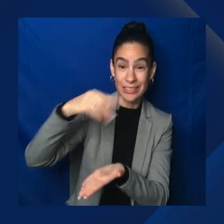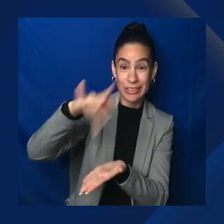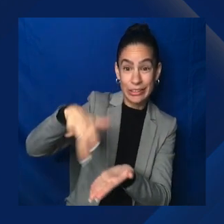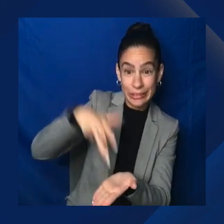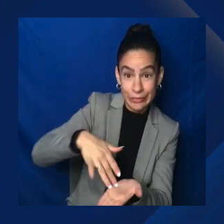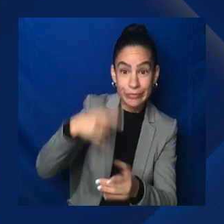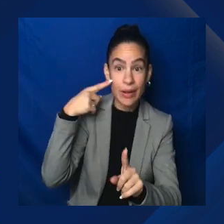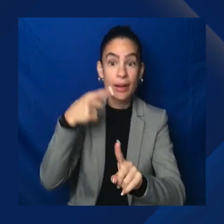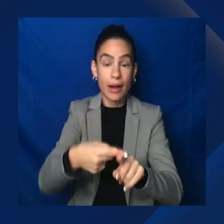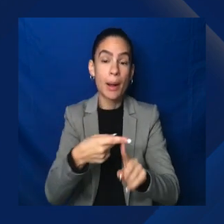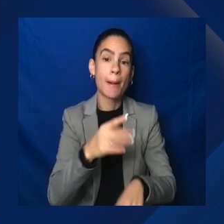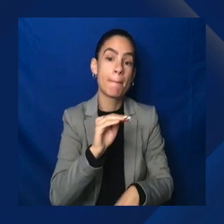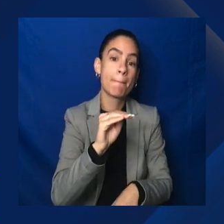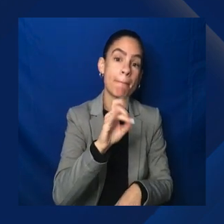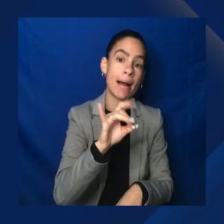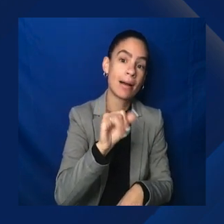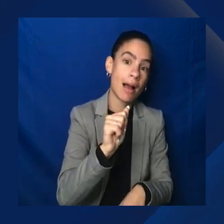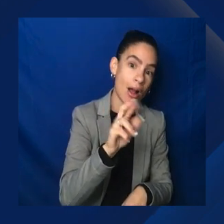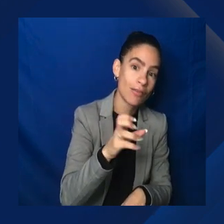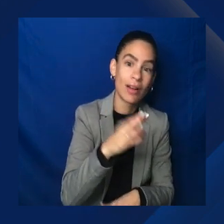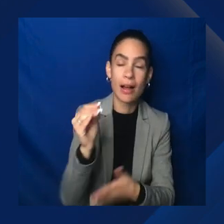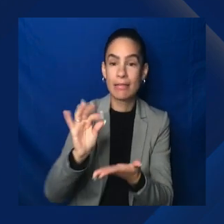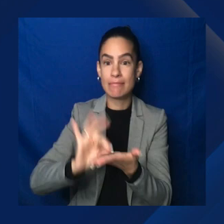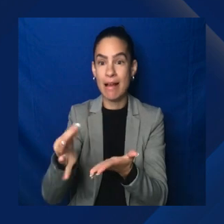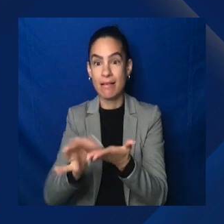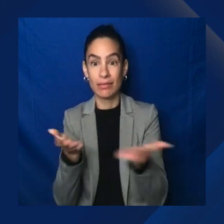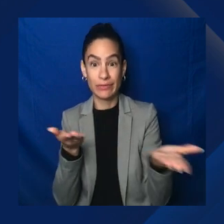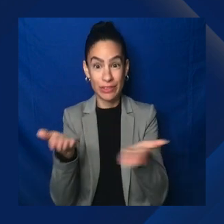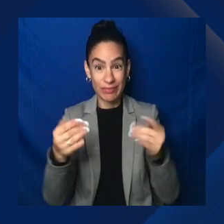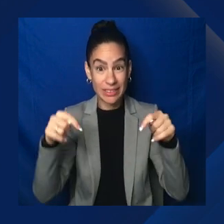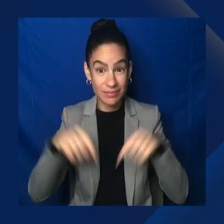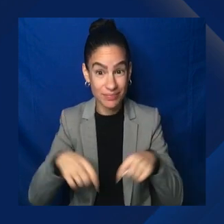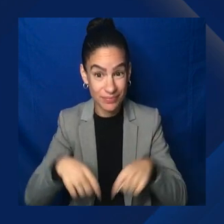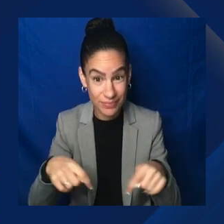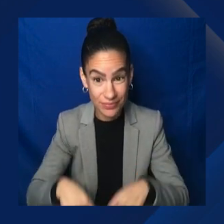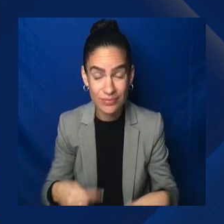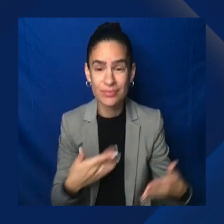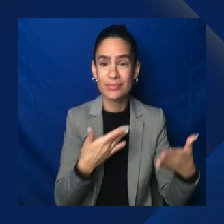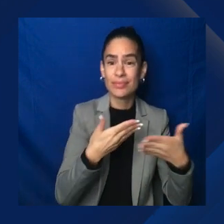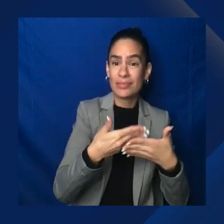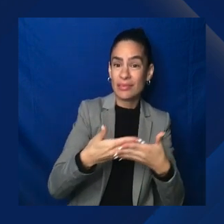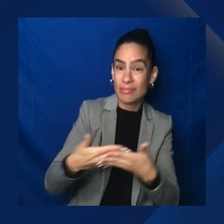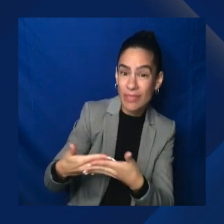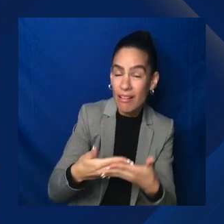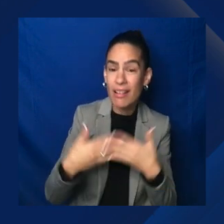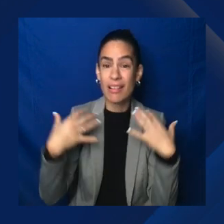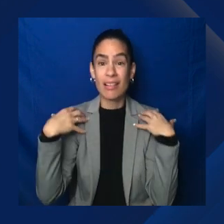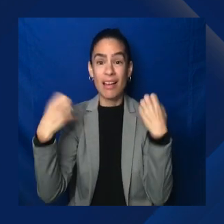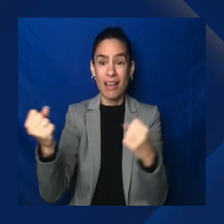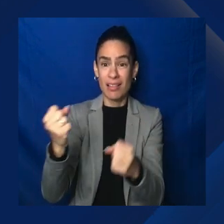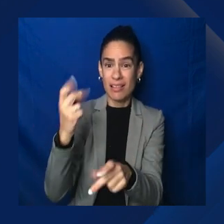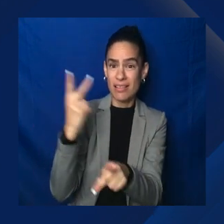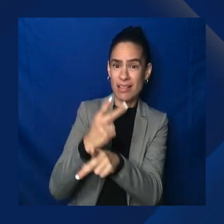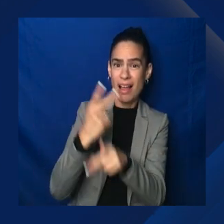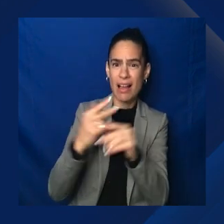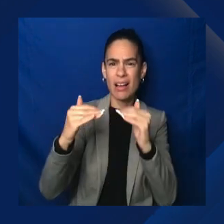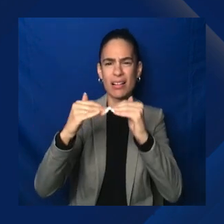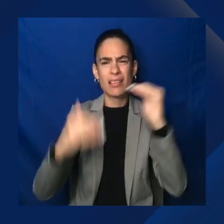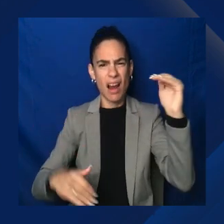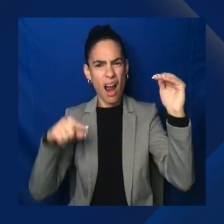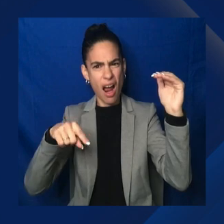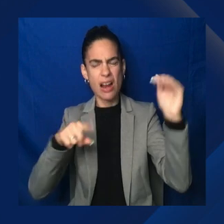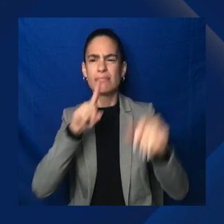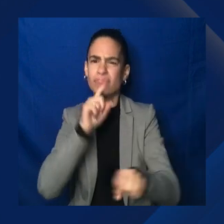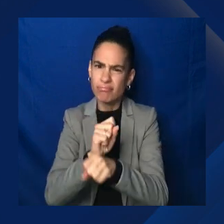maternal health and health equity are top priorities. It is unacceptable that Black women and American